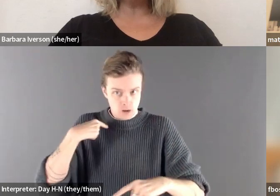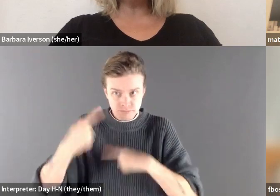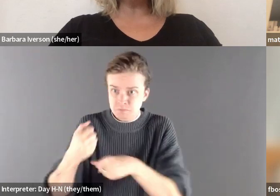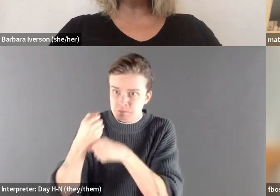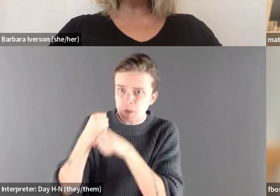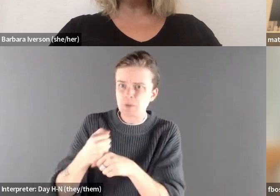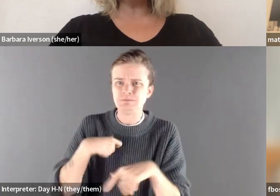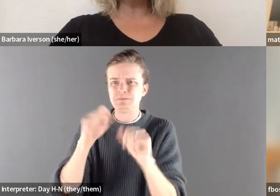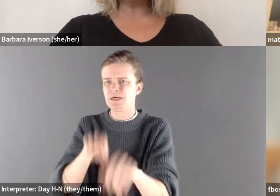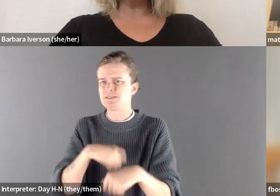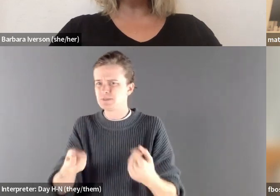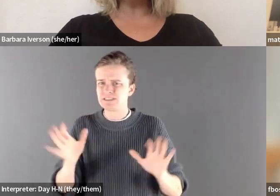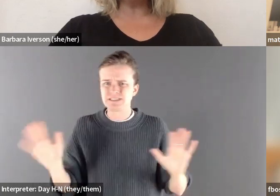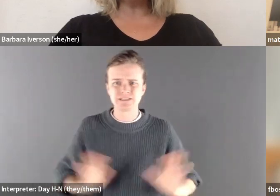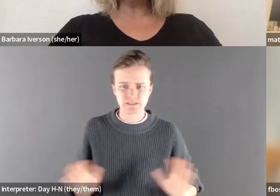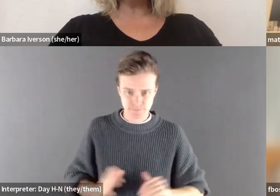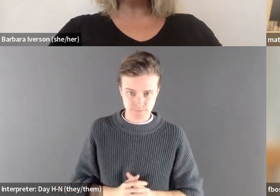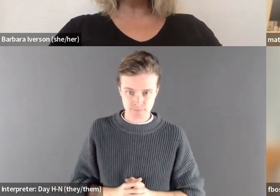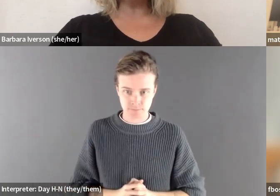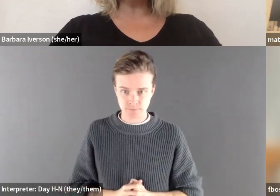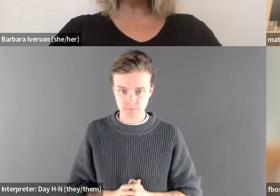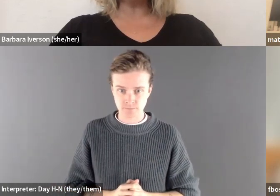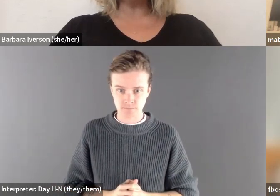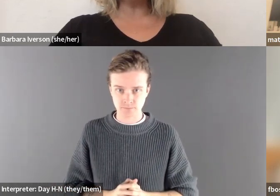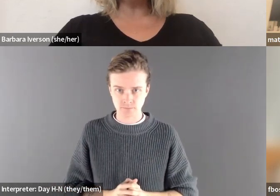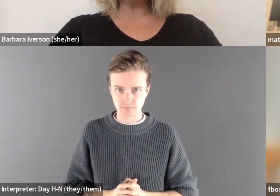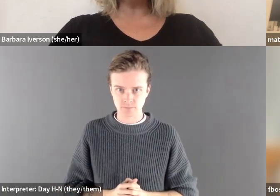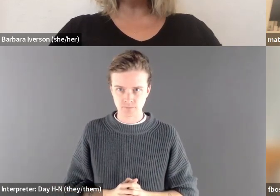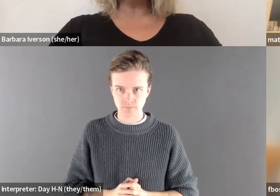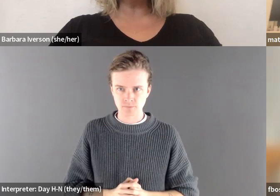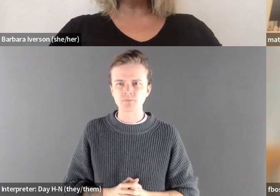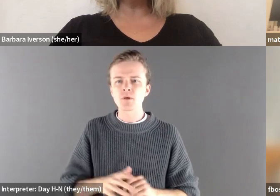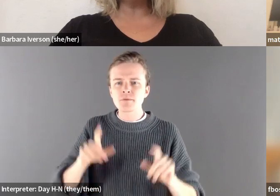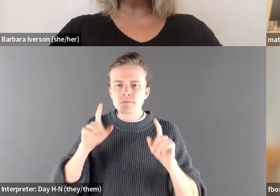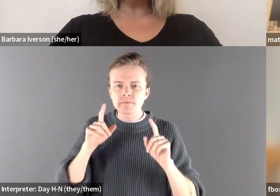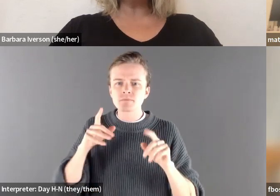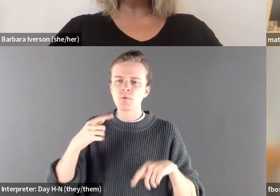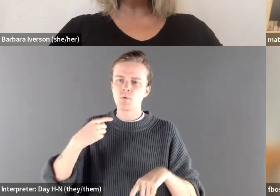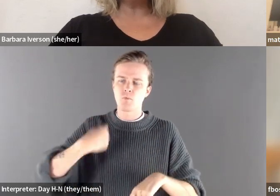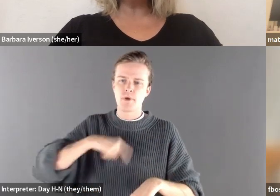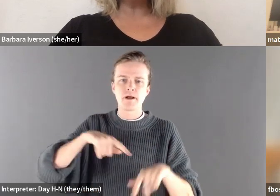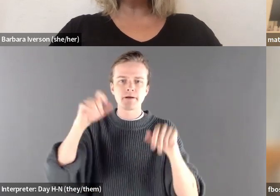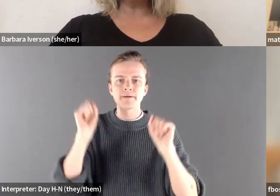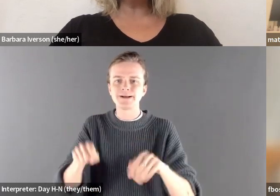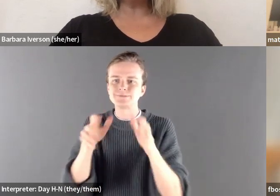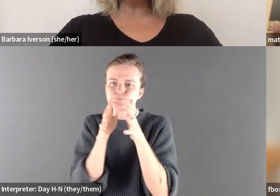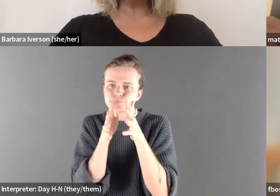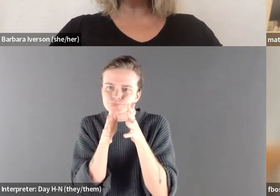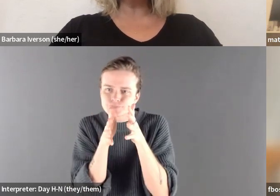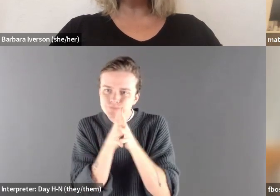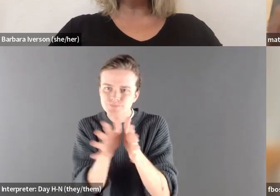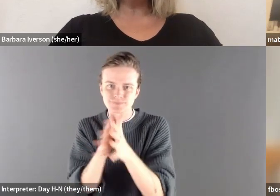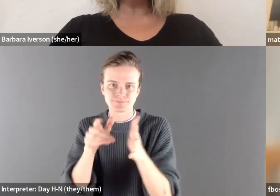that can be built up using human stories that really gets us to the technical intuition that isn't so wound up with understanding the technical